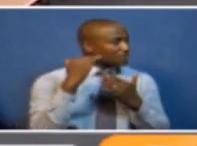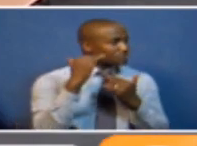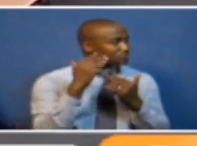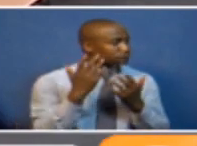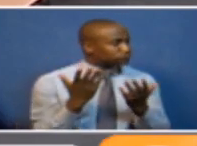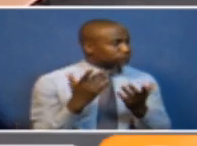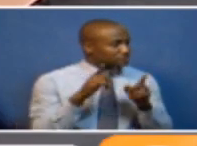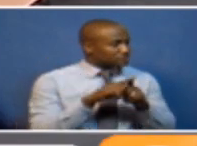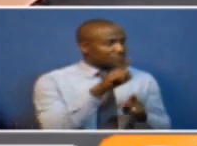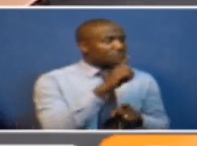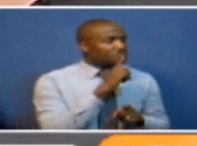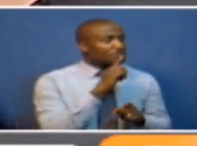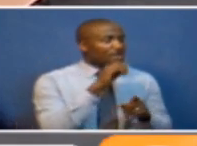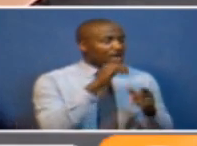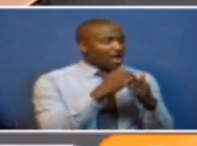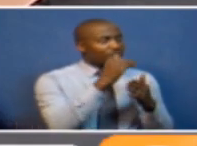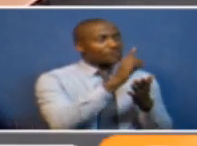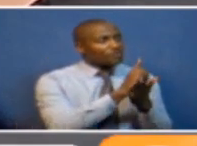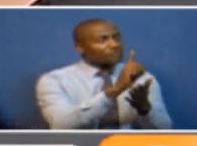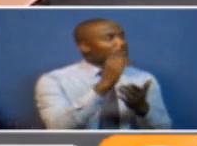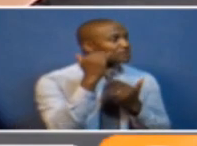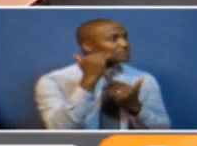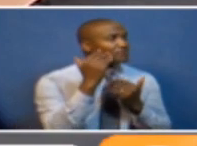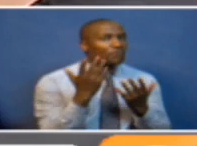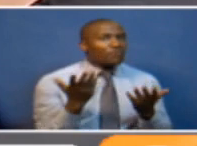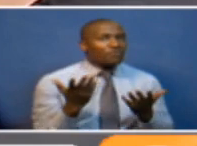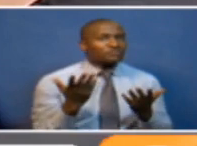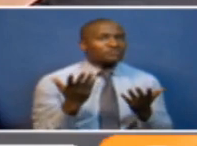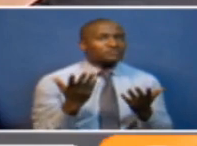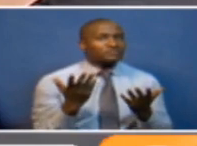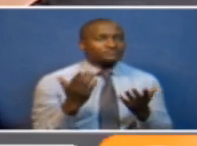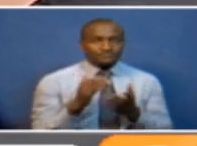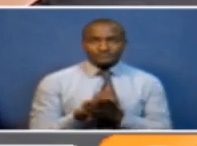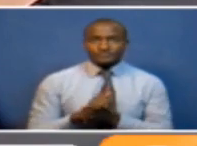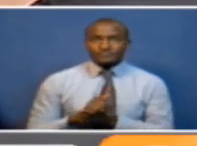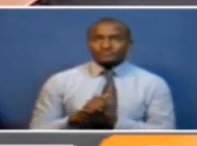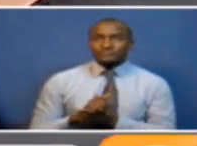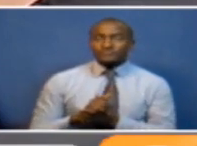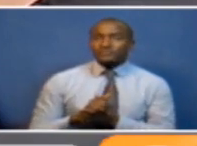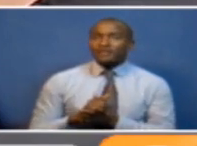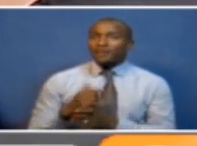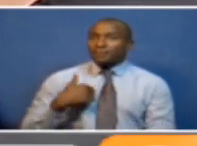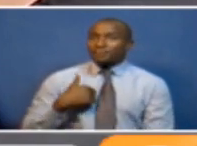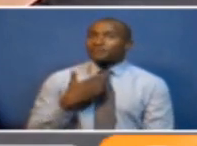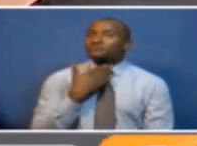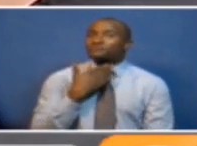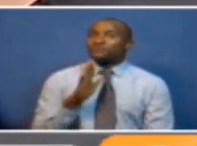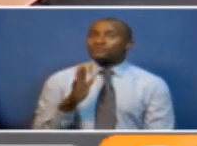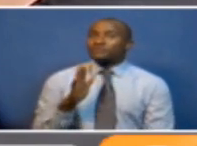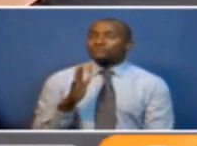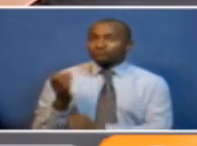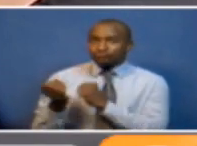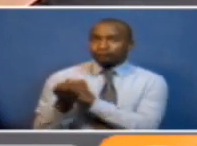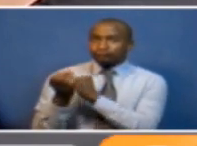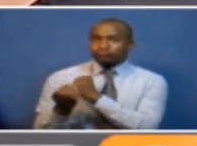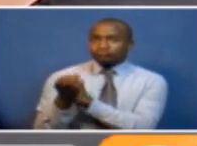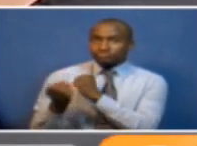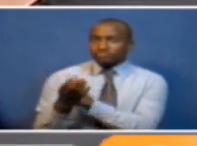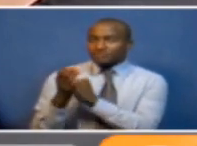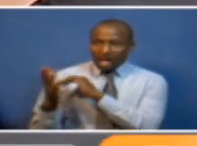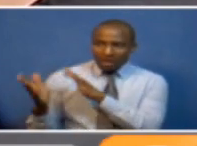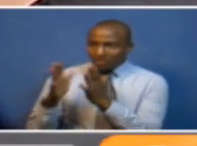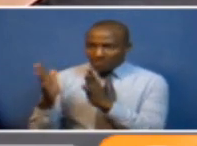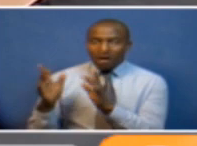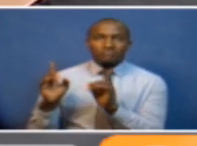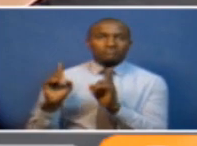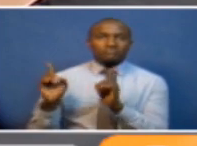you're saying, in a week's time? What can they expect in terms of maybe a figure? I don't want to preempt what the regulator is going to